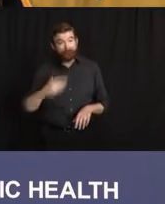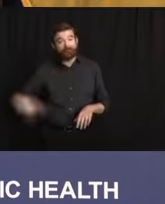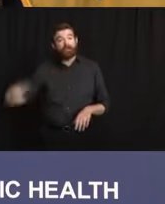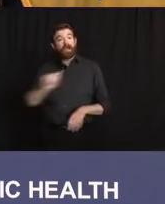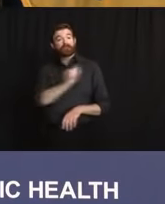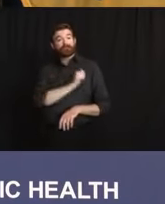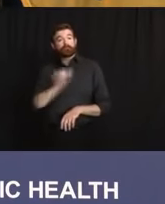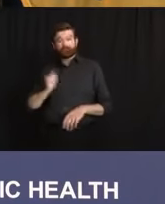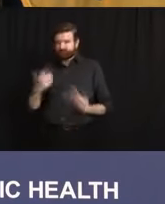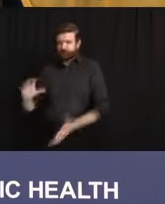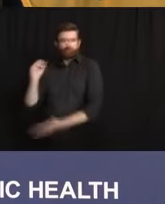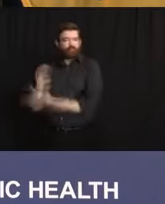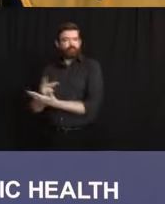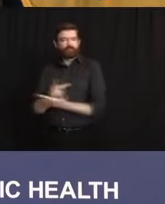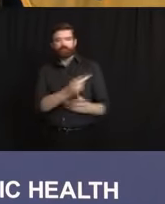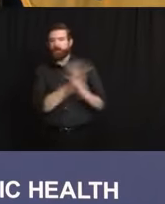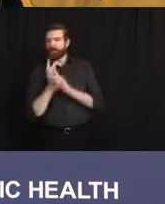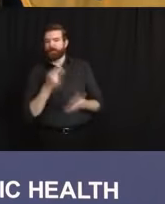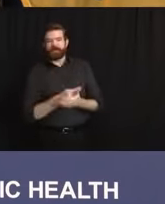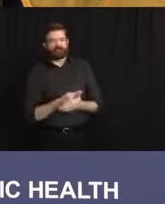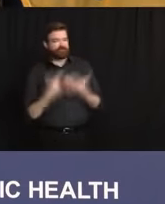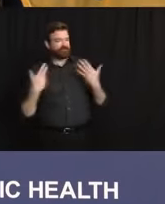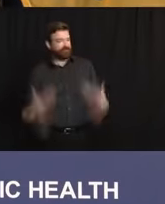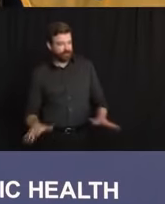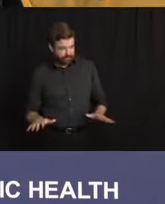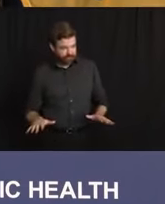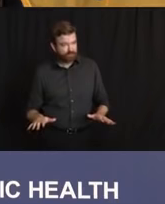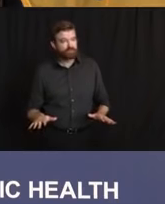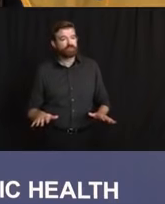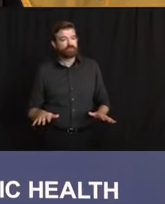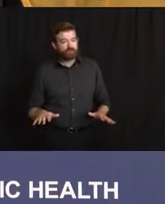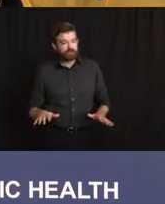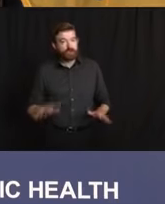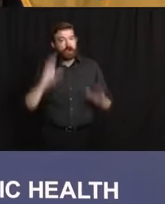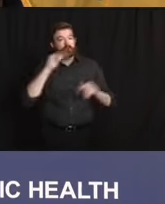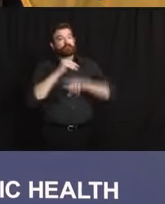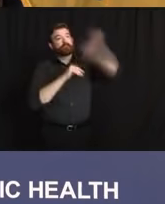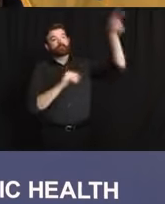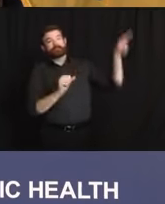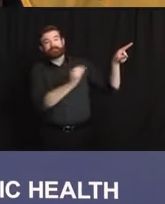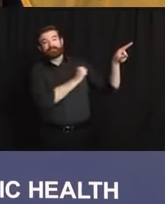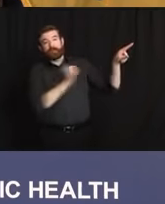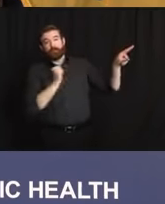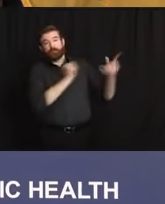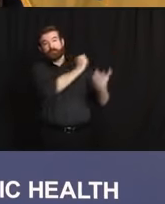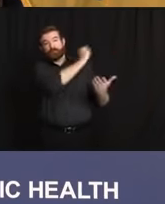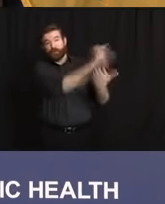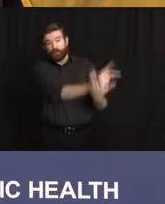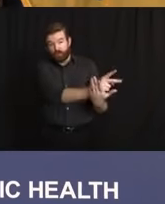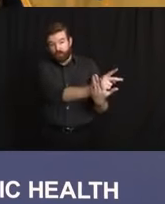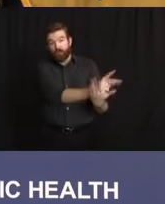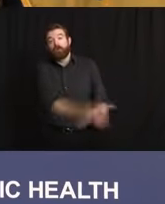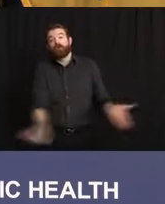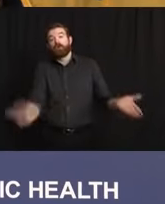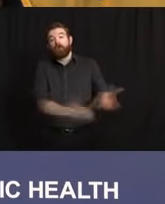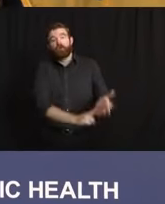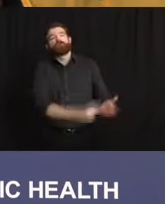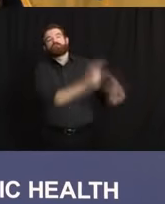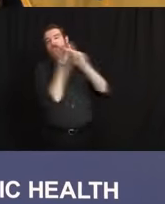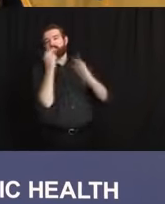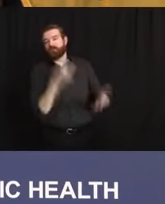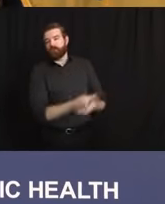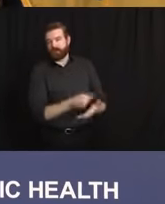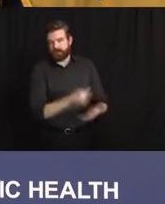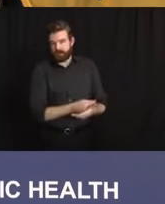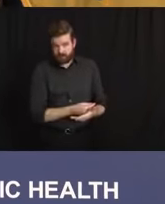signed by me, to borrow. I hope the Senate gets there soon. So you never say never, Elise,